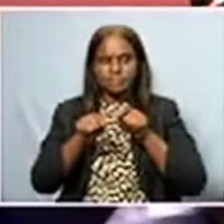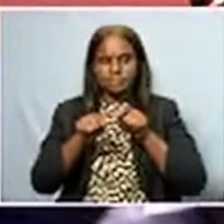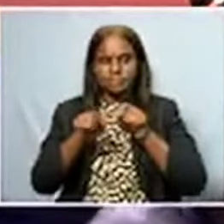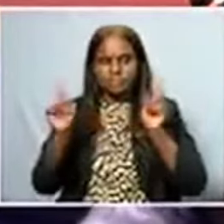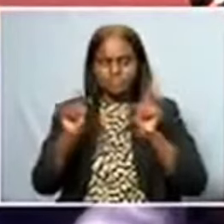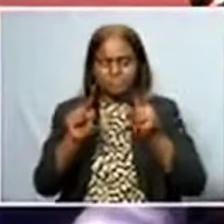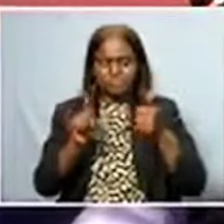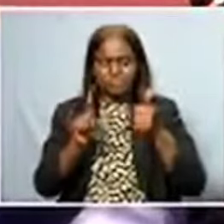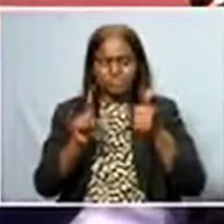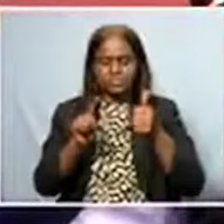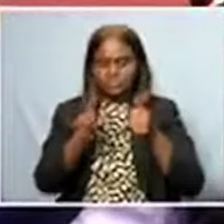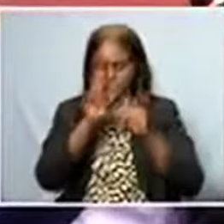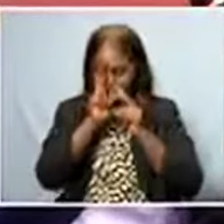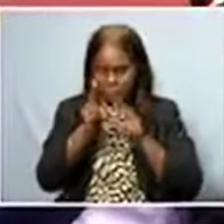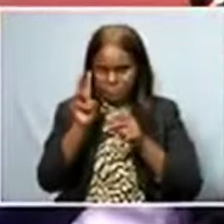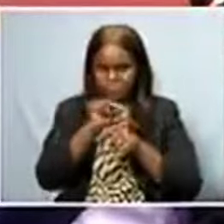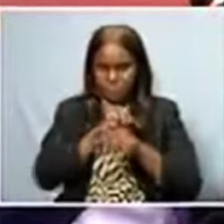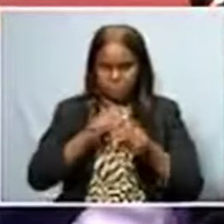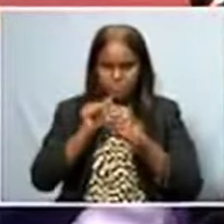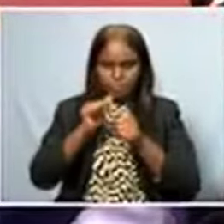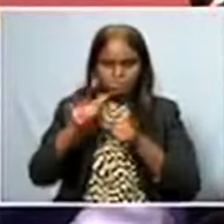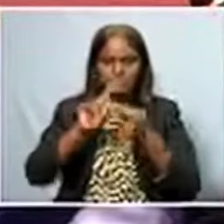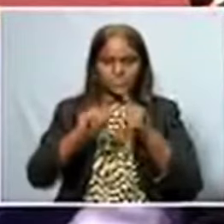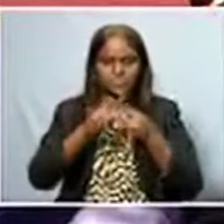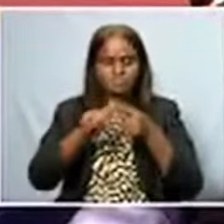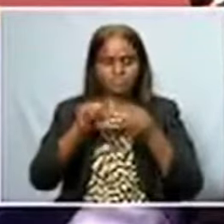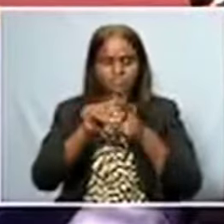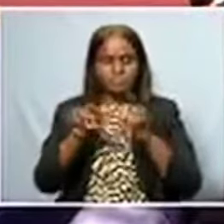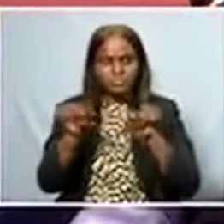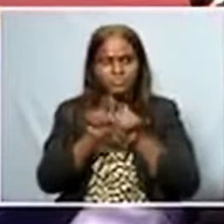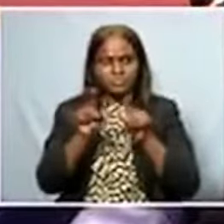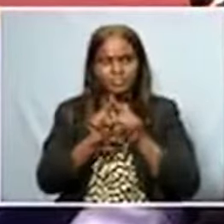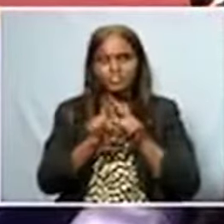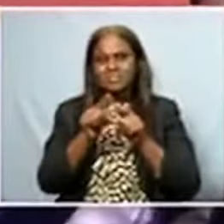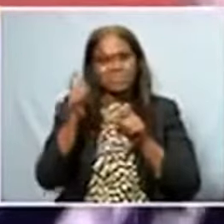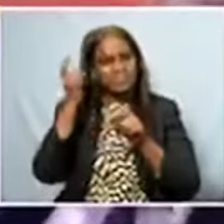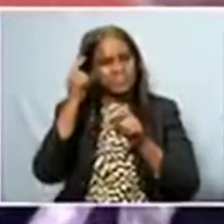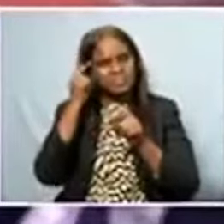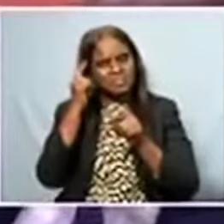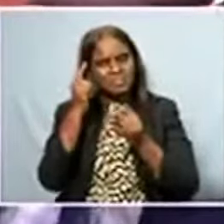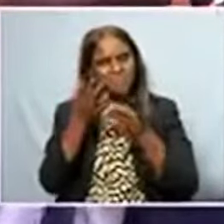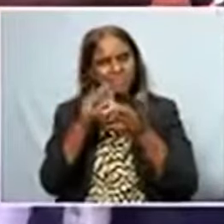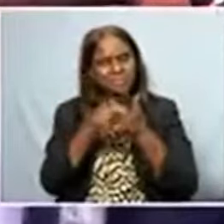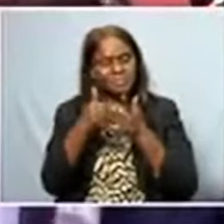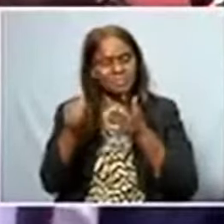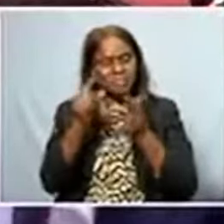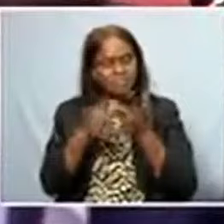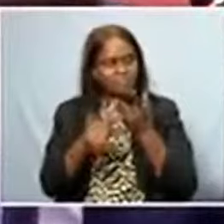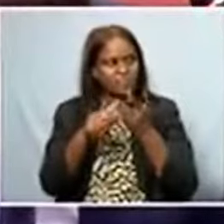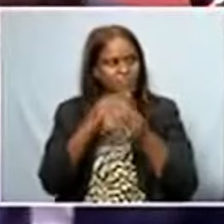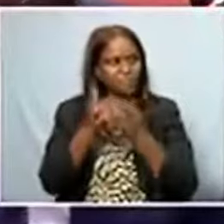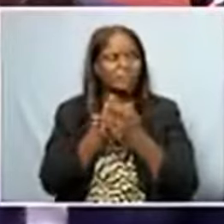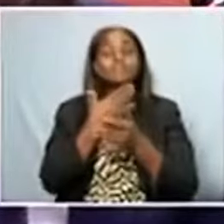Where is this honorable member and his such colleagues with such like-mindedness getting the